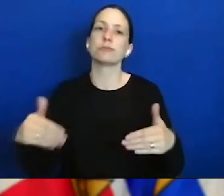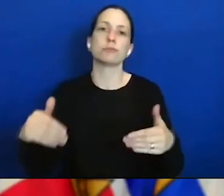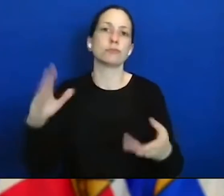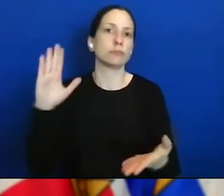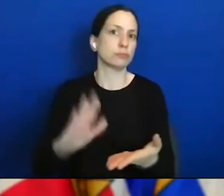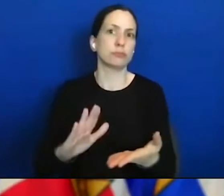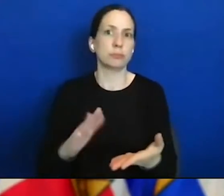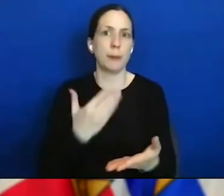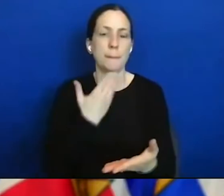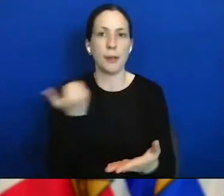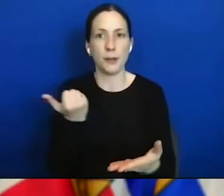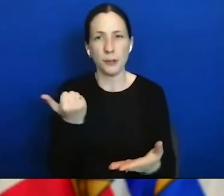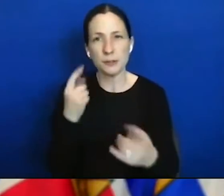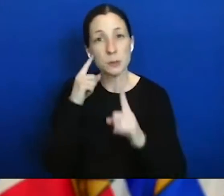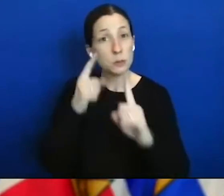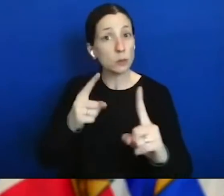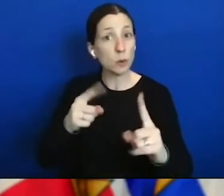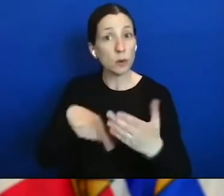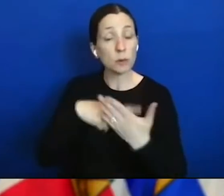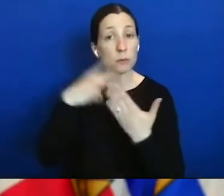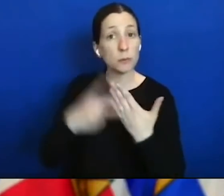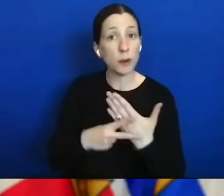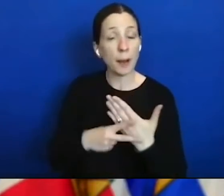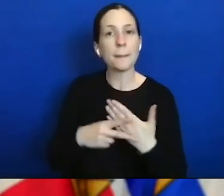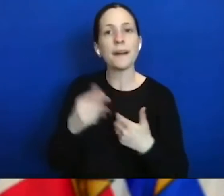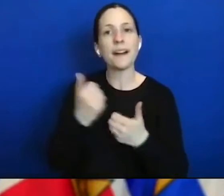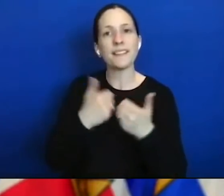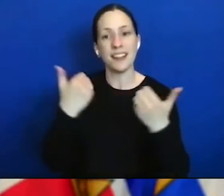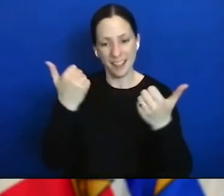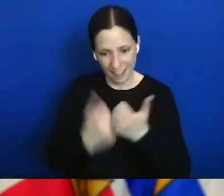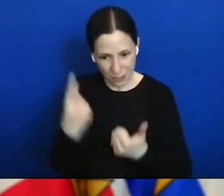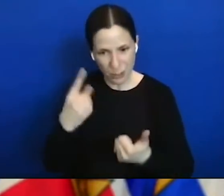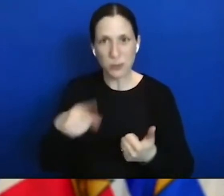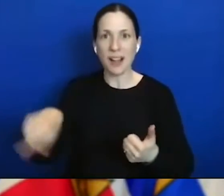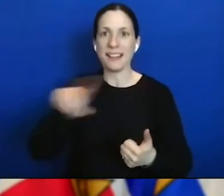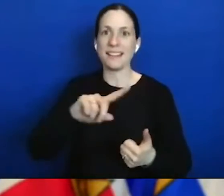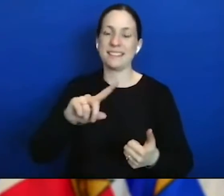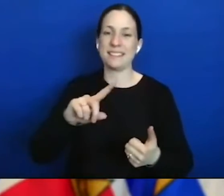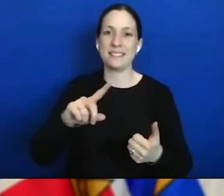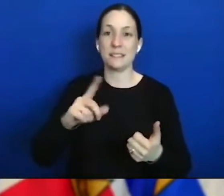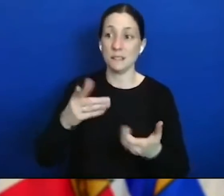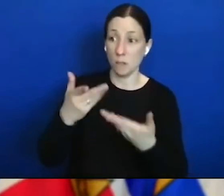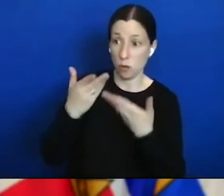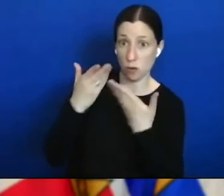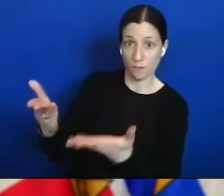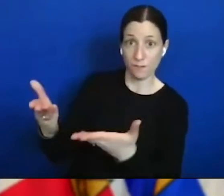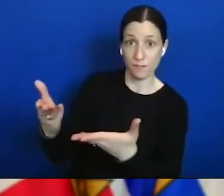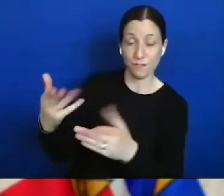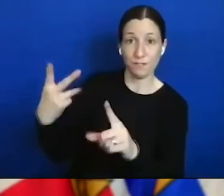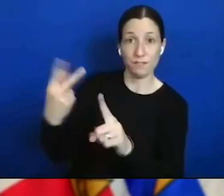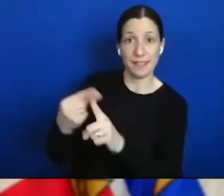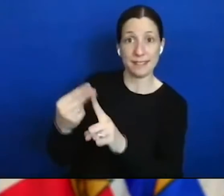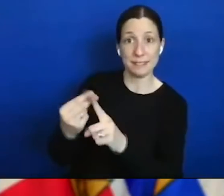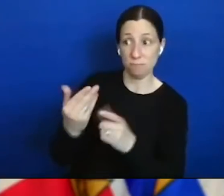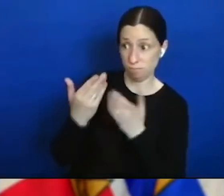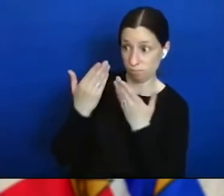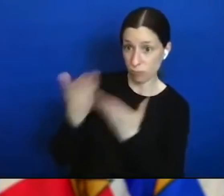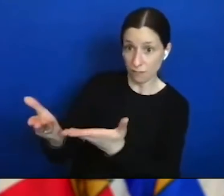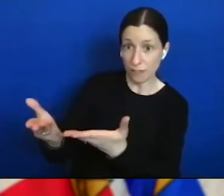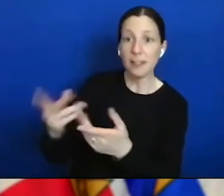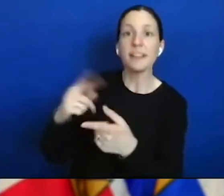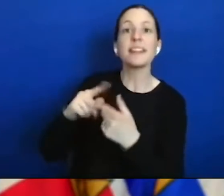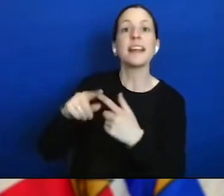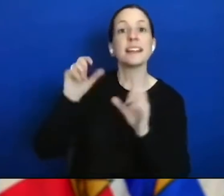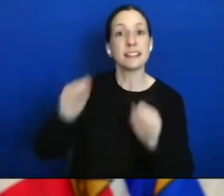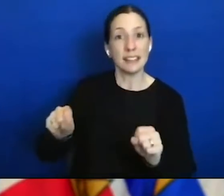more people. So our aim of our program is to get everybody to make sure they have access to vaccine and that they're able to